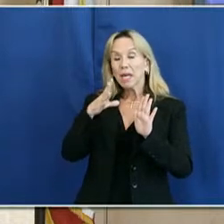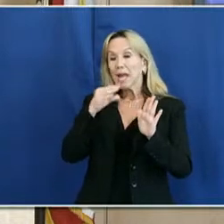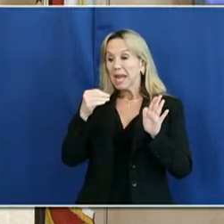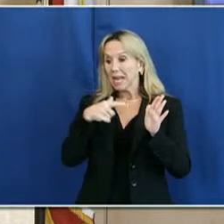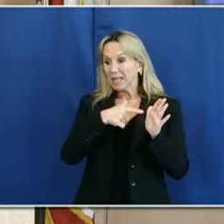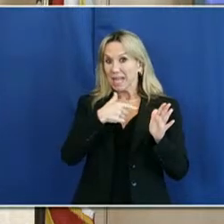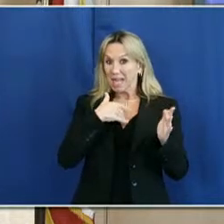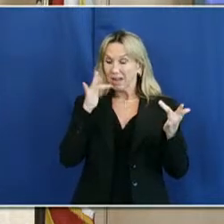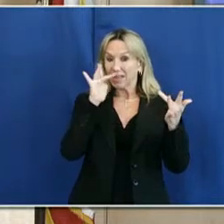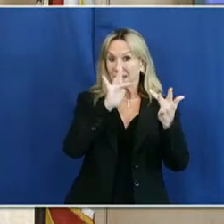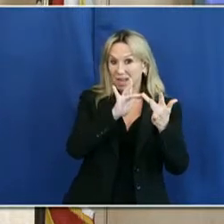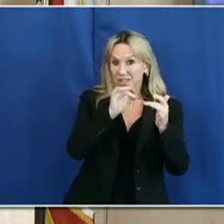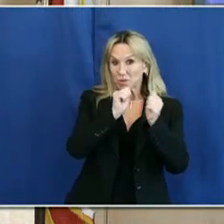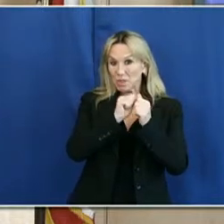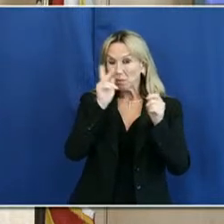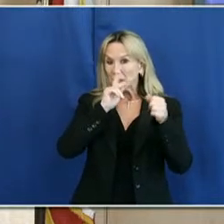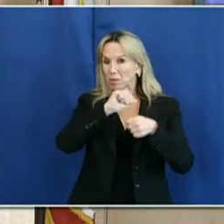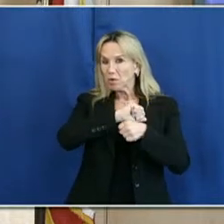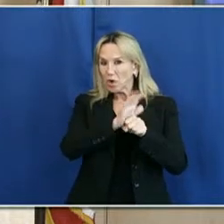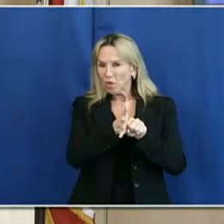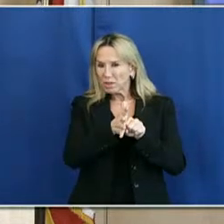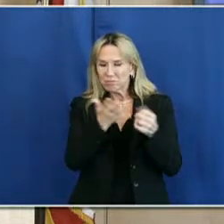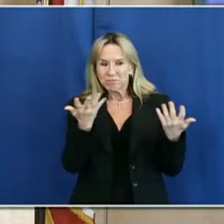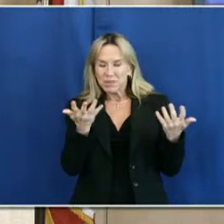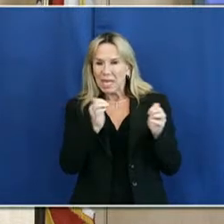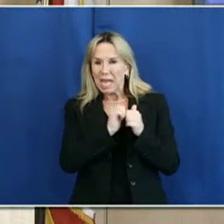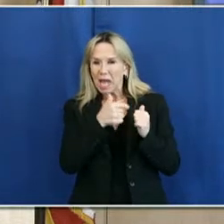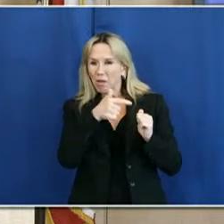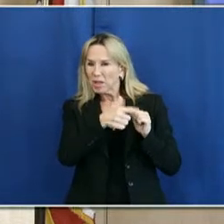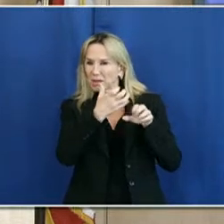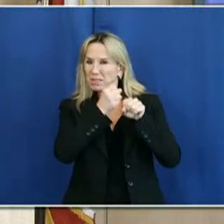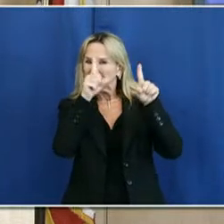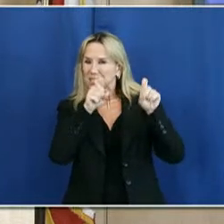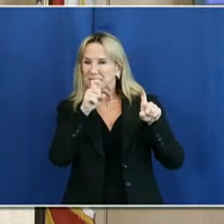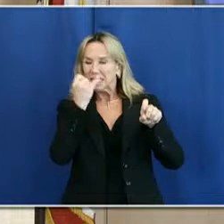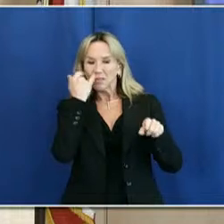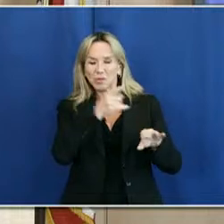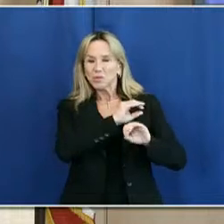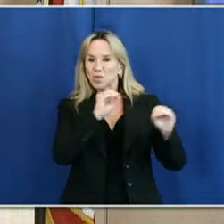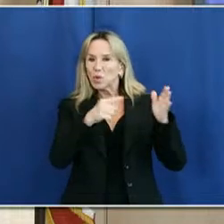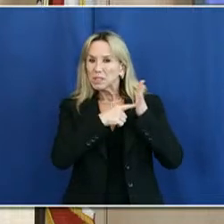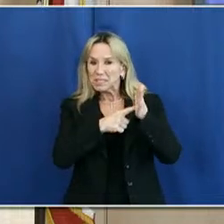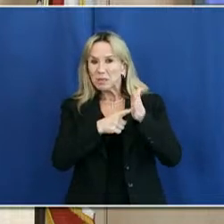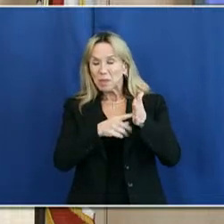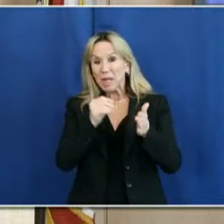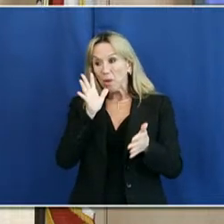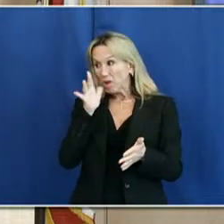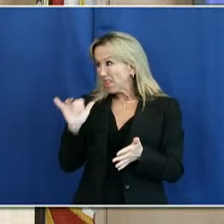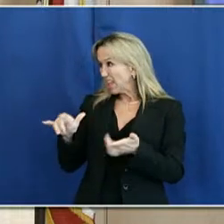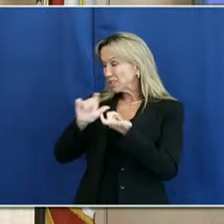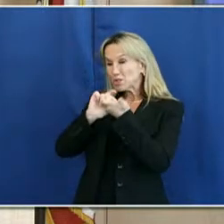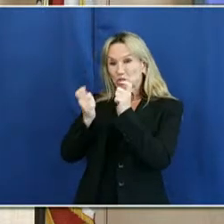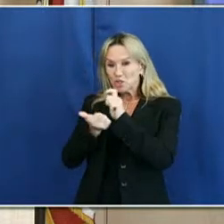with COVID, not necessarily needing to get testing. So I guess the question would be, does that change in sort of any way, shape, or form